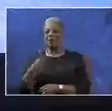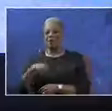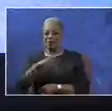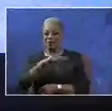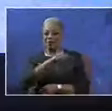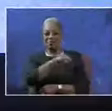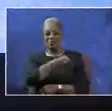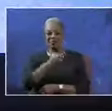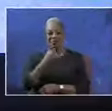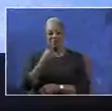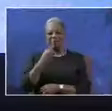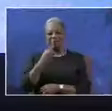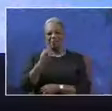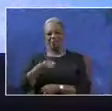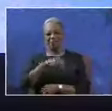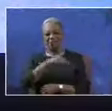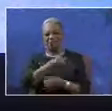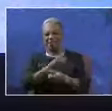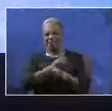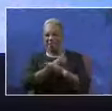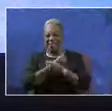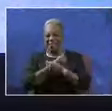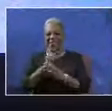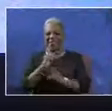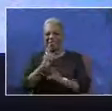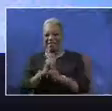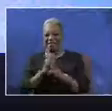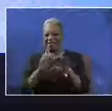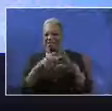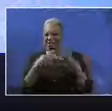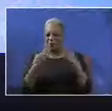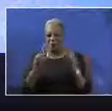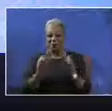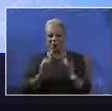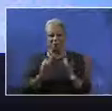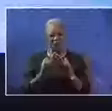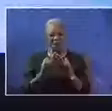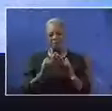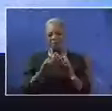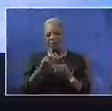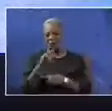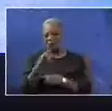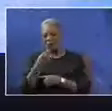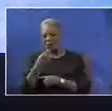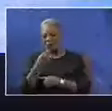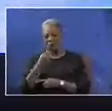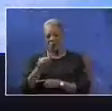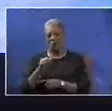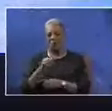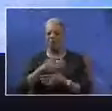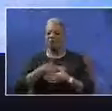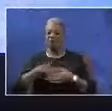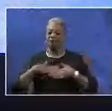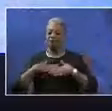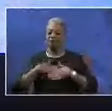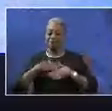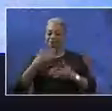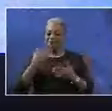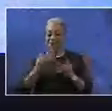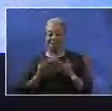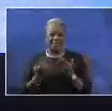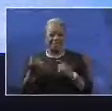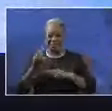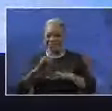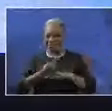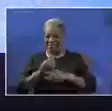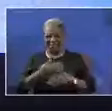you because we love you. You're our sister. We're family. You mean so much to us. Have a good day, Kim. Happy